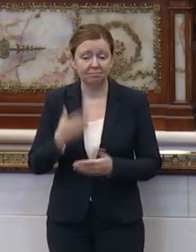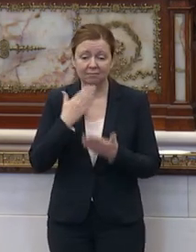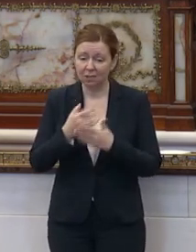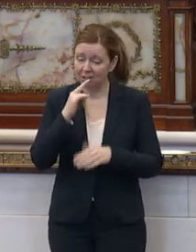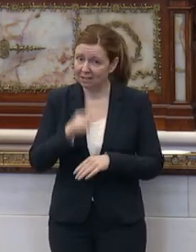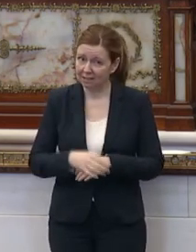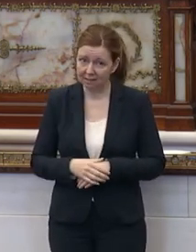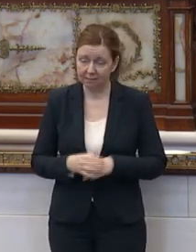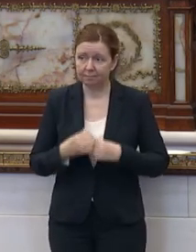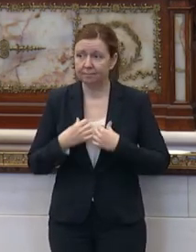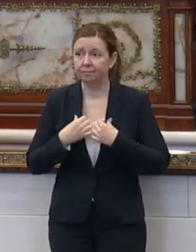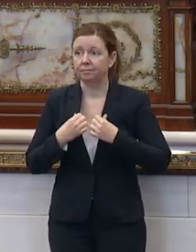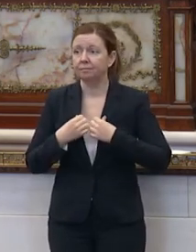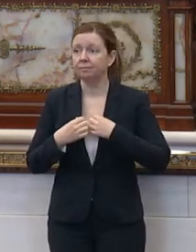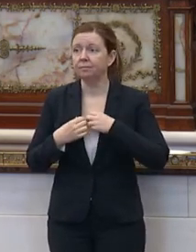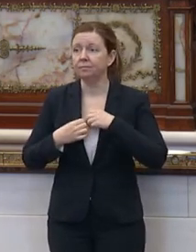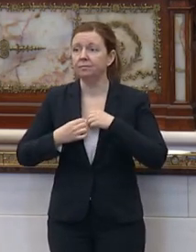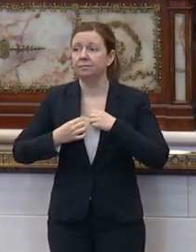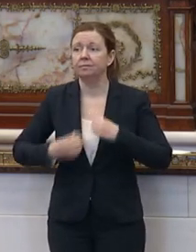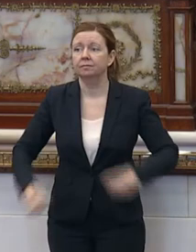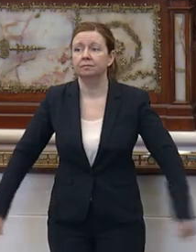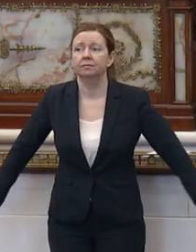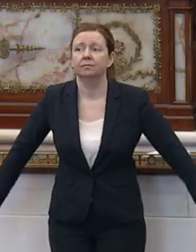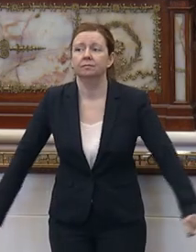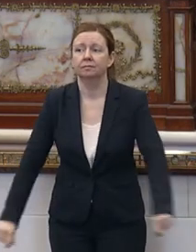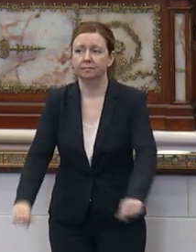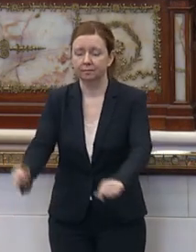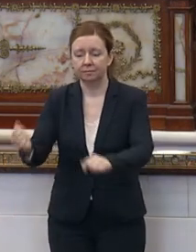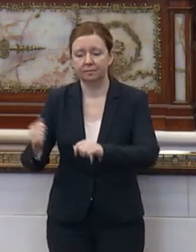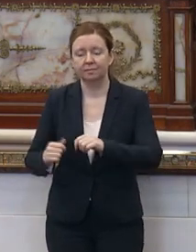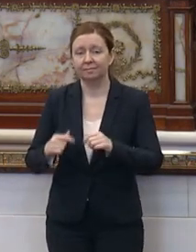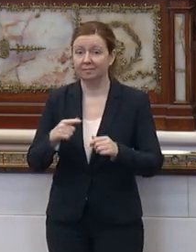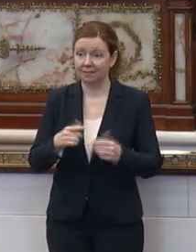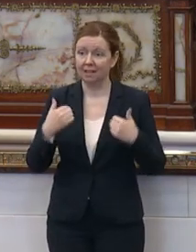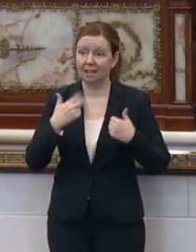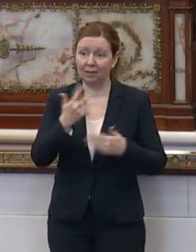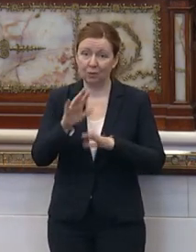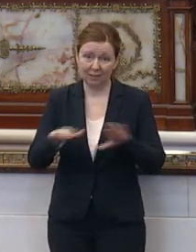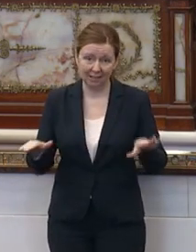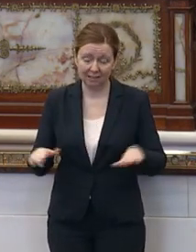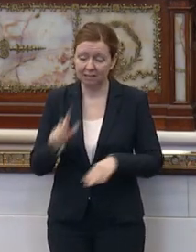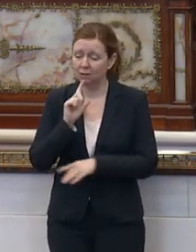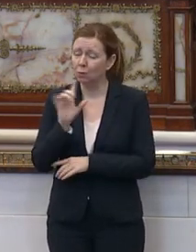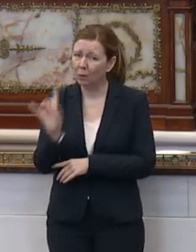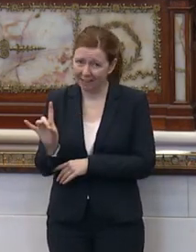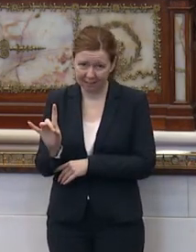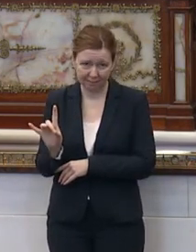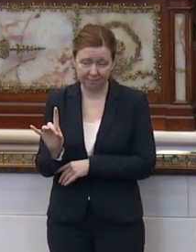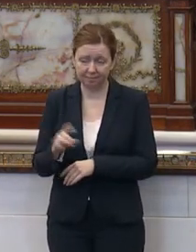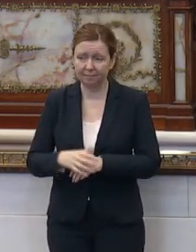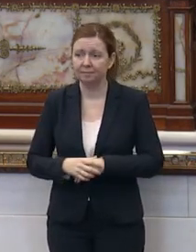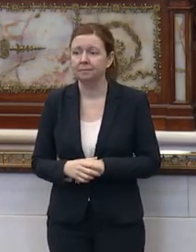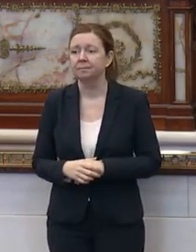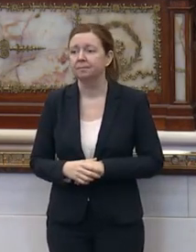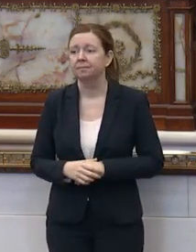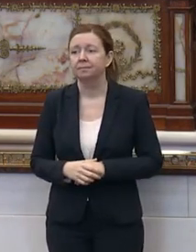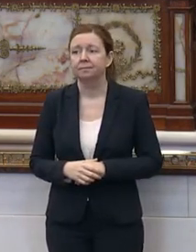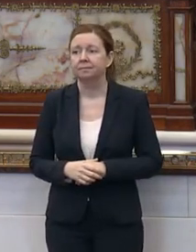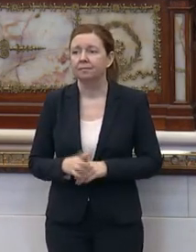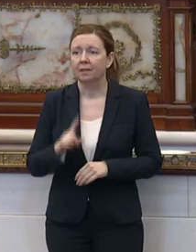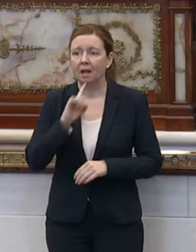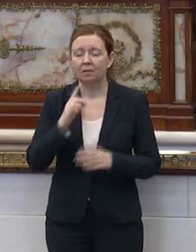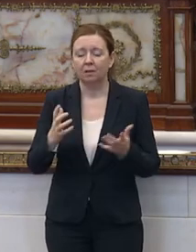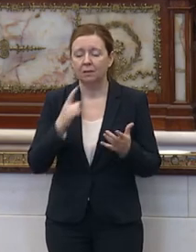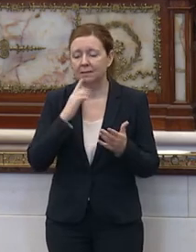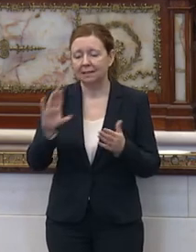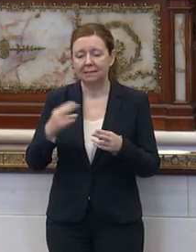good kid. And he was a father of three, 28 years old. And, you know, I just really